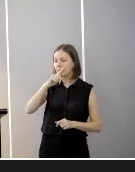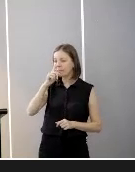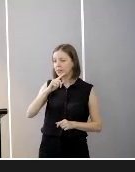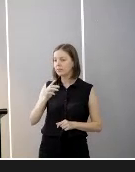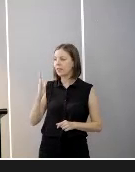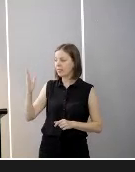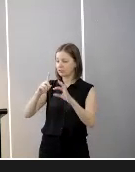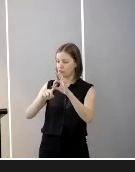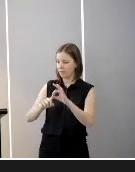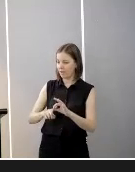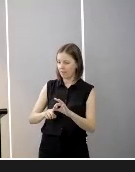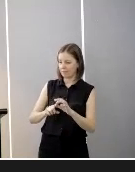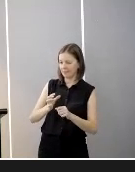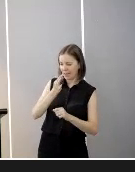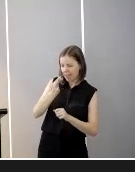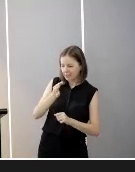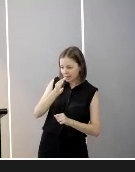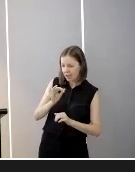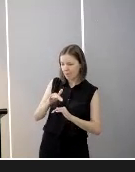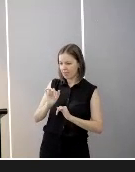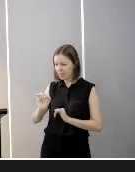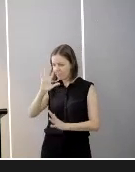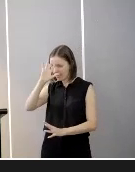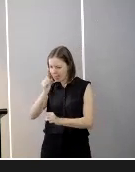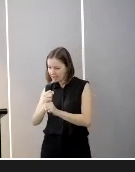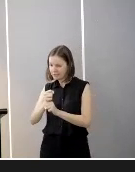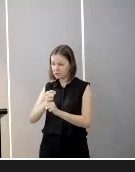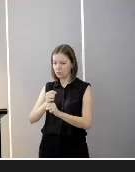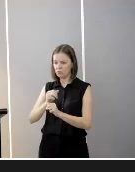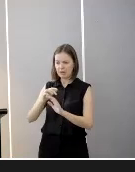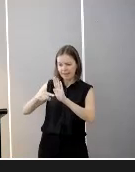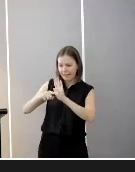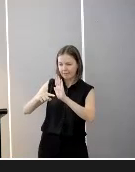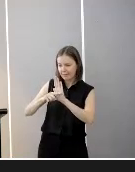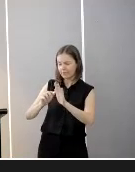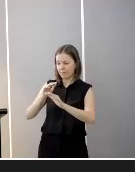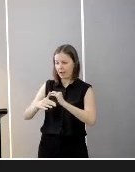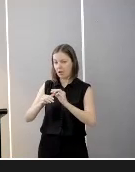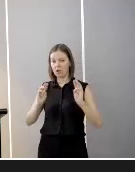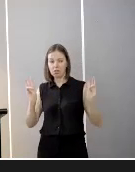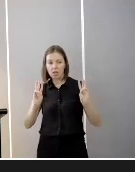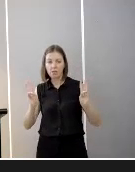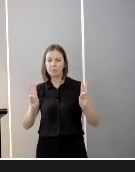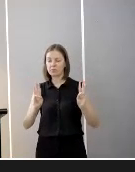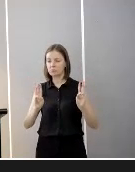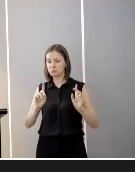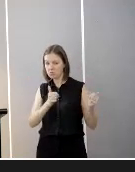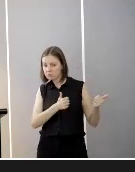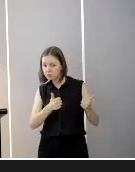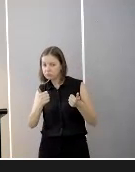and ask them about a series of negative beliefs that they have about the climate and how things are going.